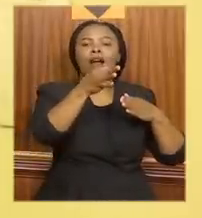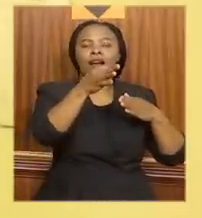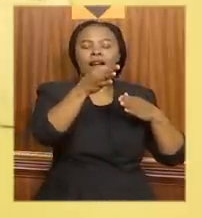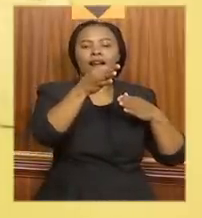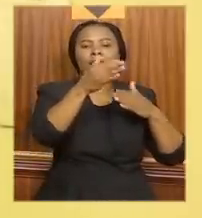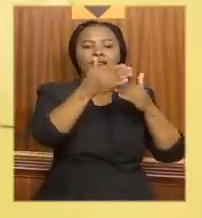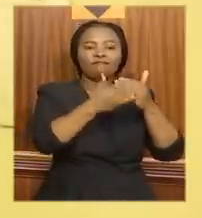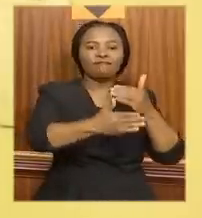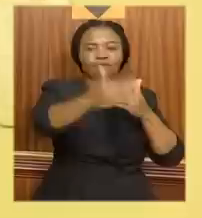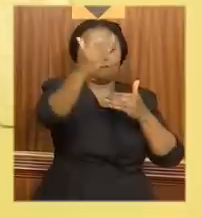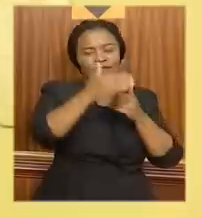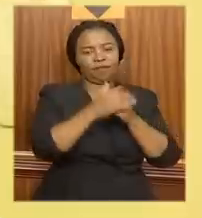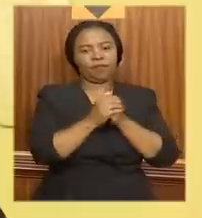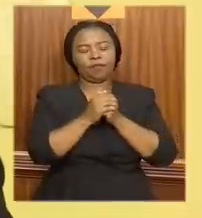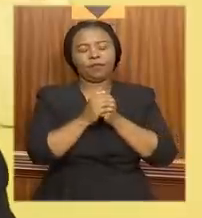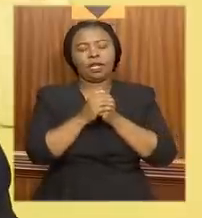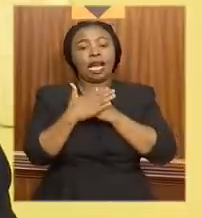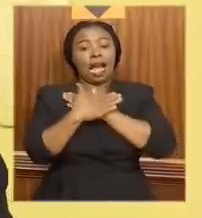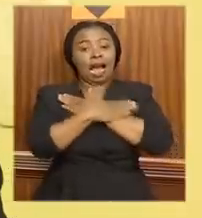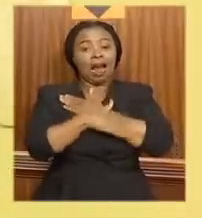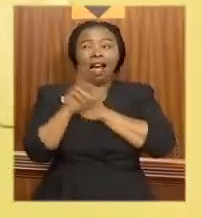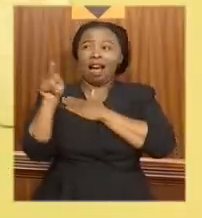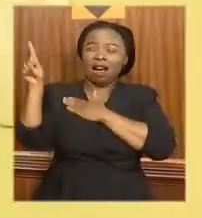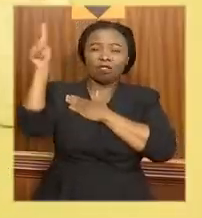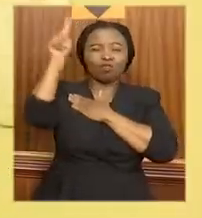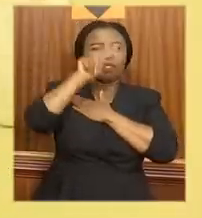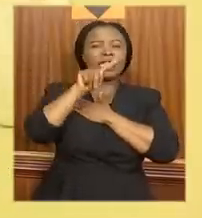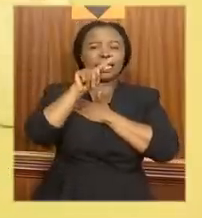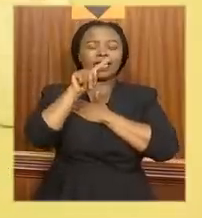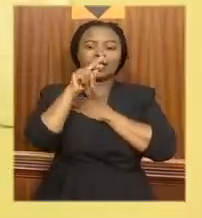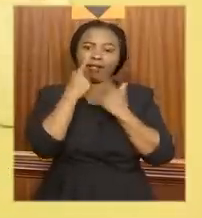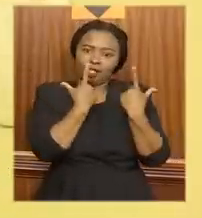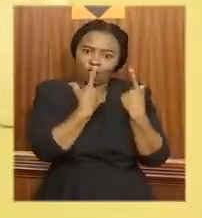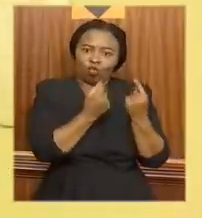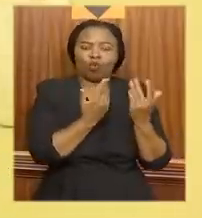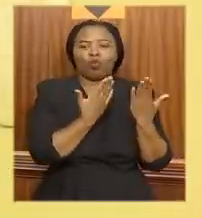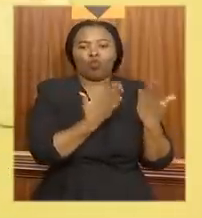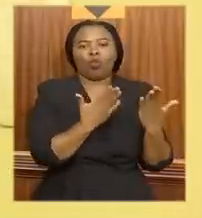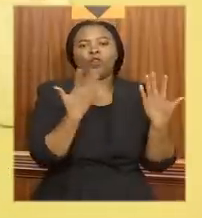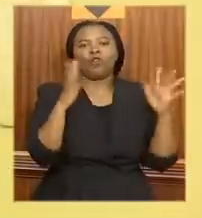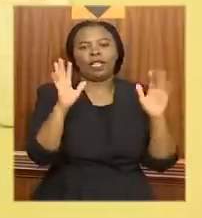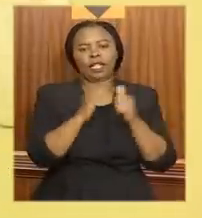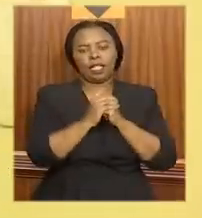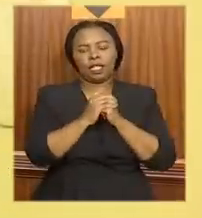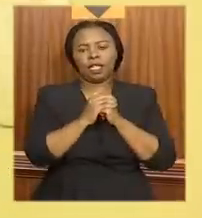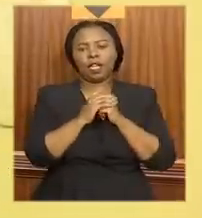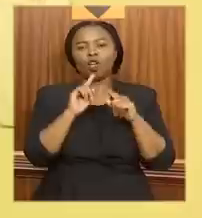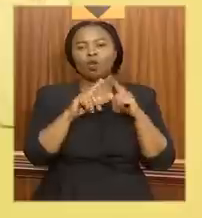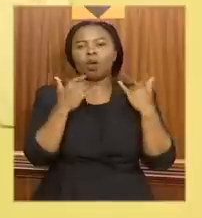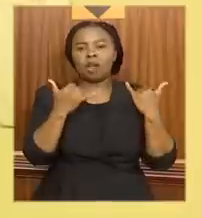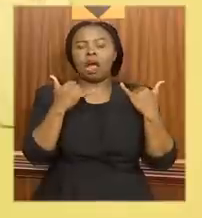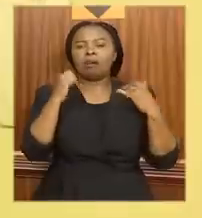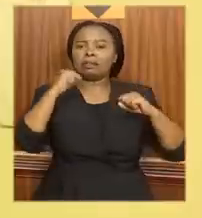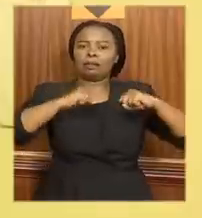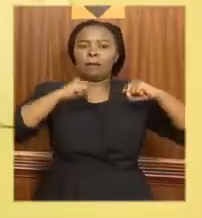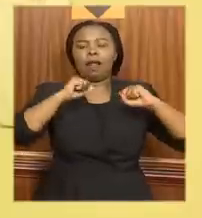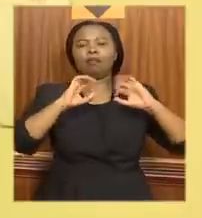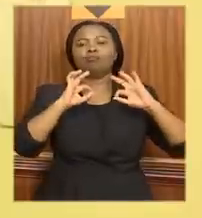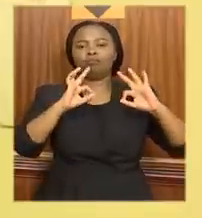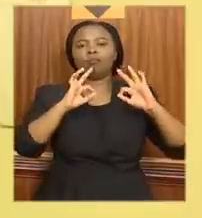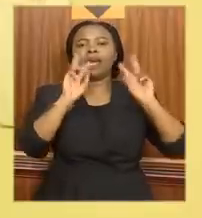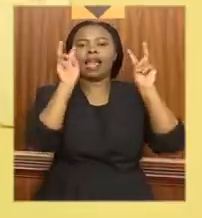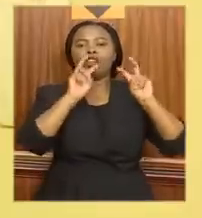Many other countries have taken this route and have been able to stabilize their electricity generation.